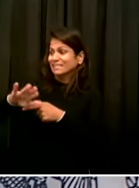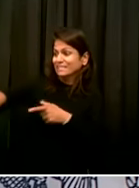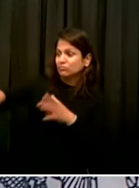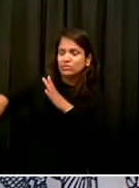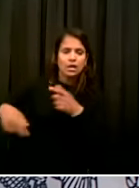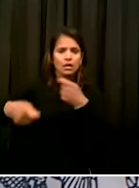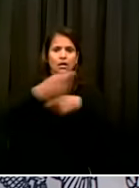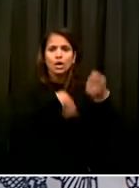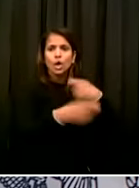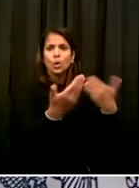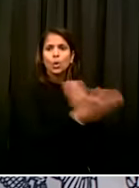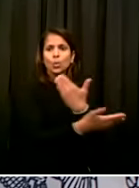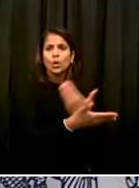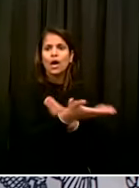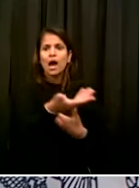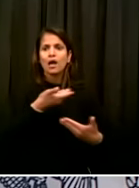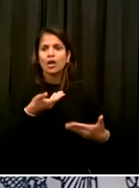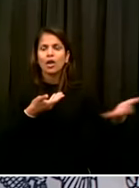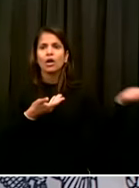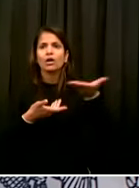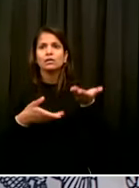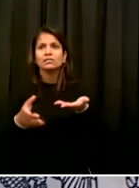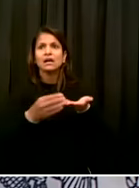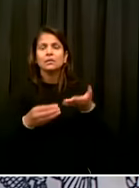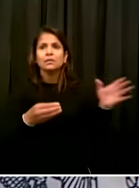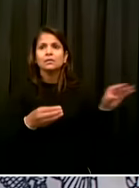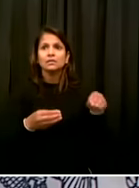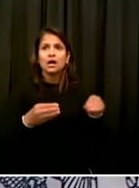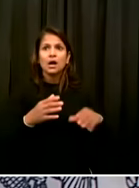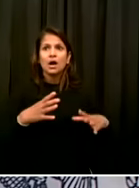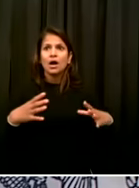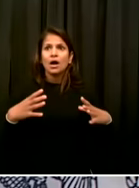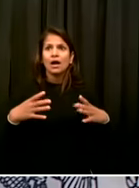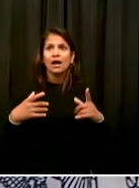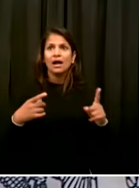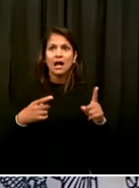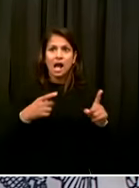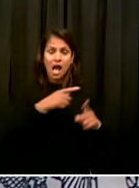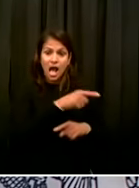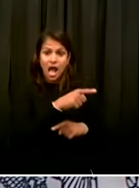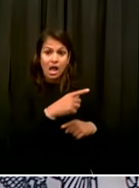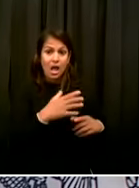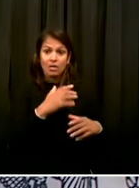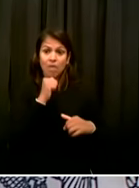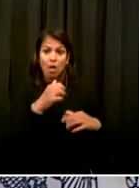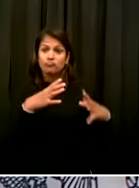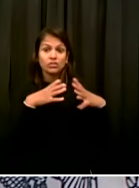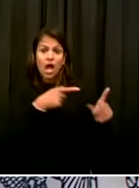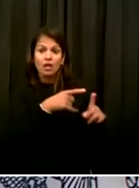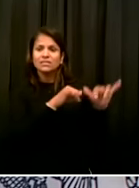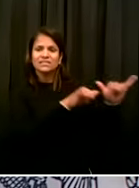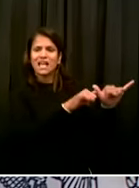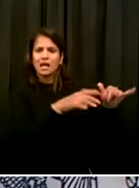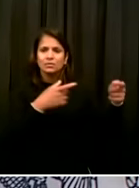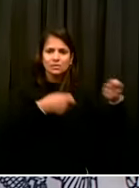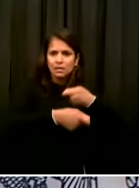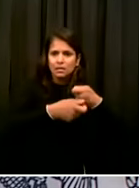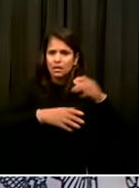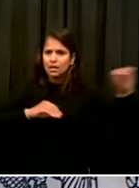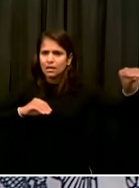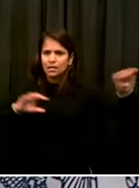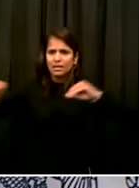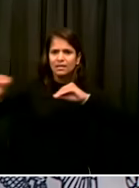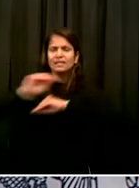tactical moves. This is a whole nother reality. on October 1st, you're talking